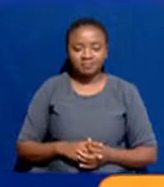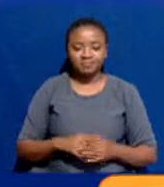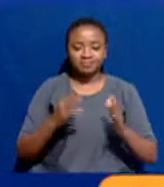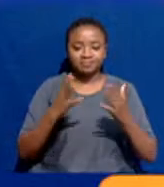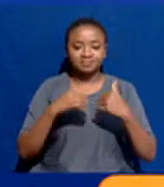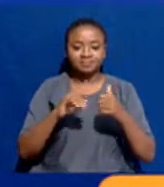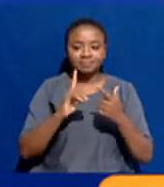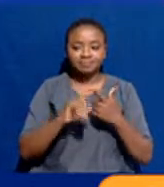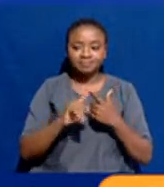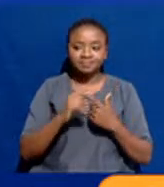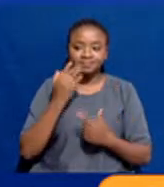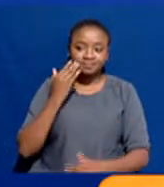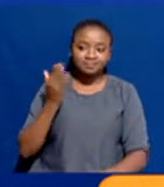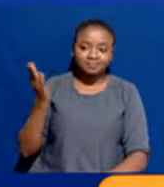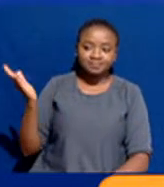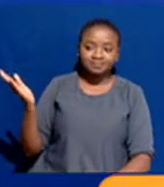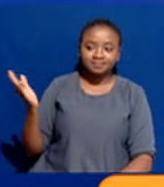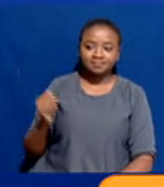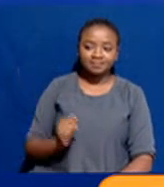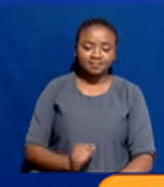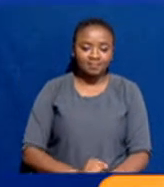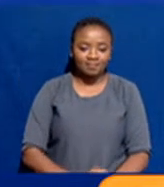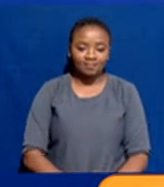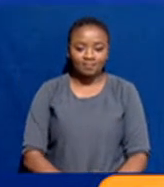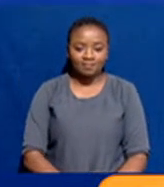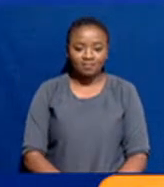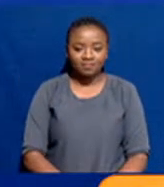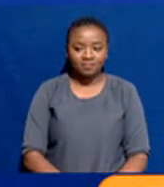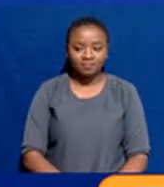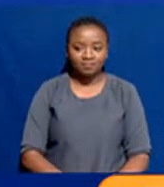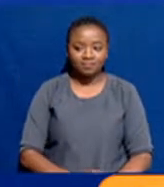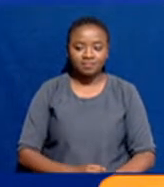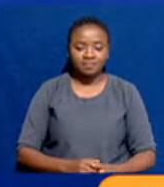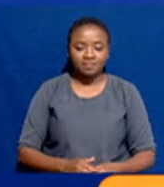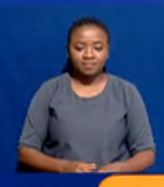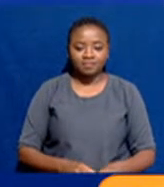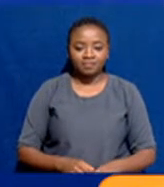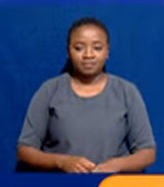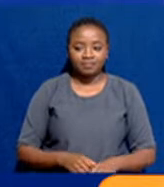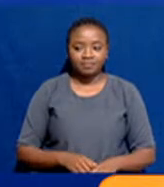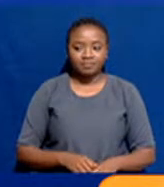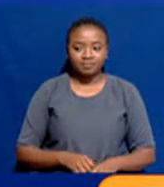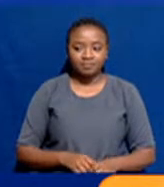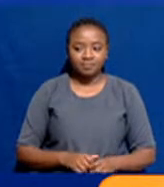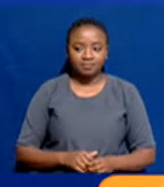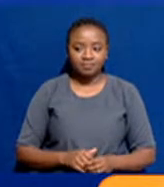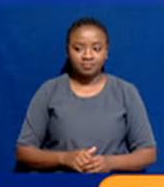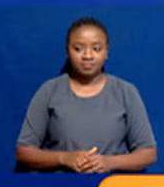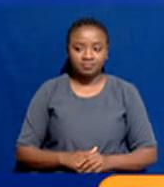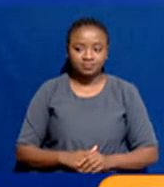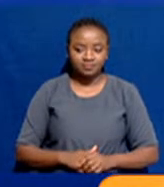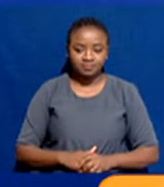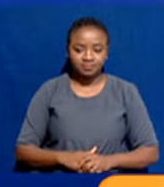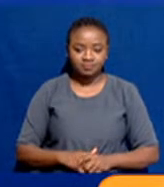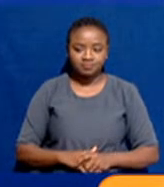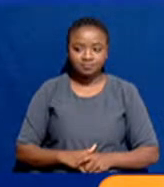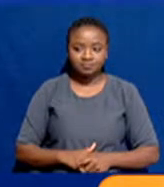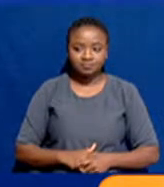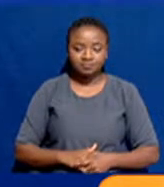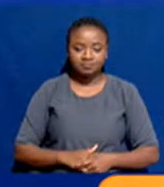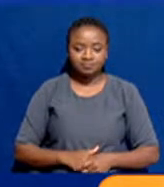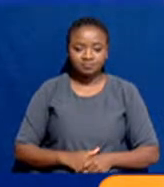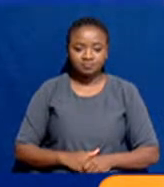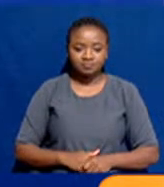says, Constitution of Kenya 2010 is supreme. Every person has the right peacefully or peaceably and